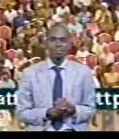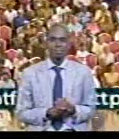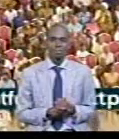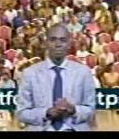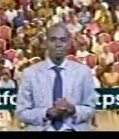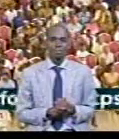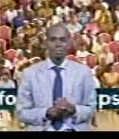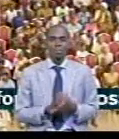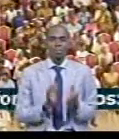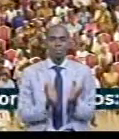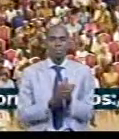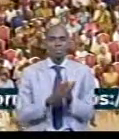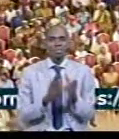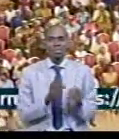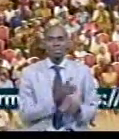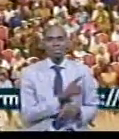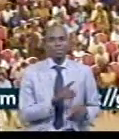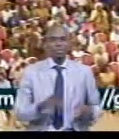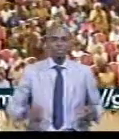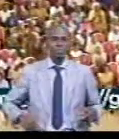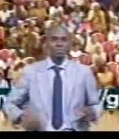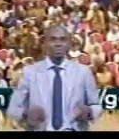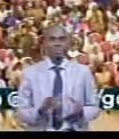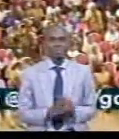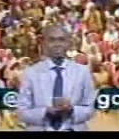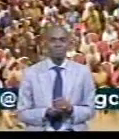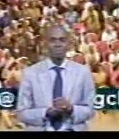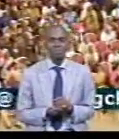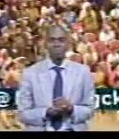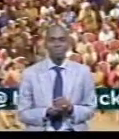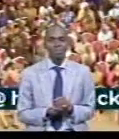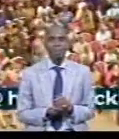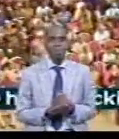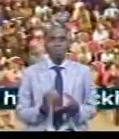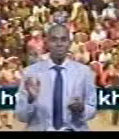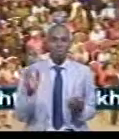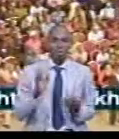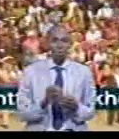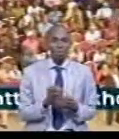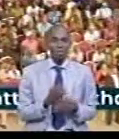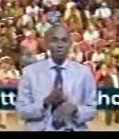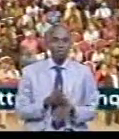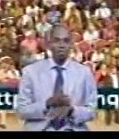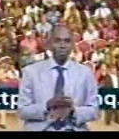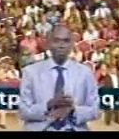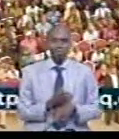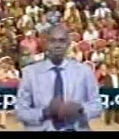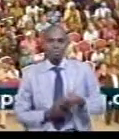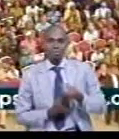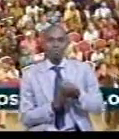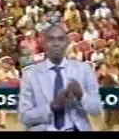Praise the Lord. More clutches are up. The Lord is at work.